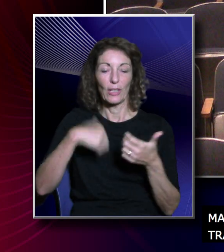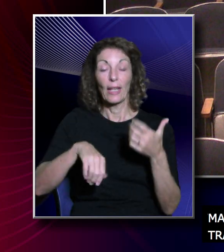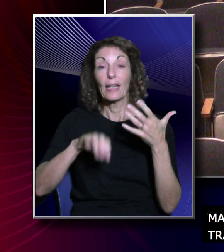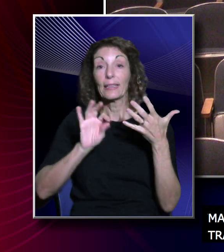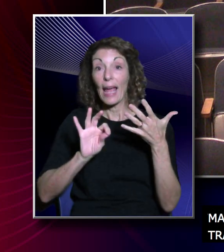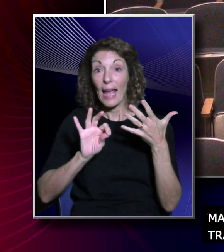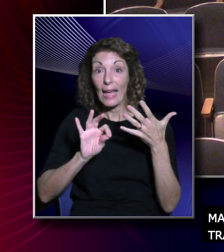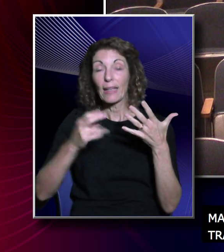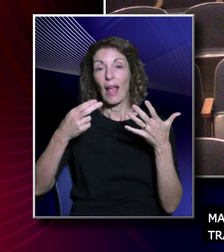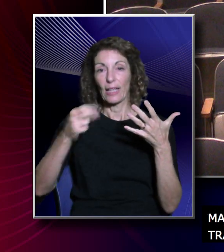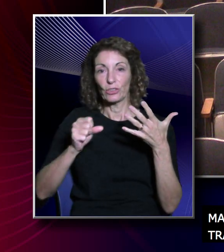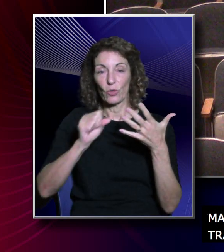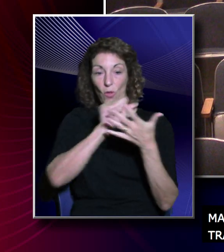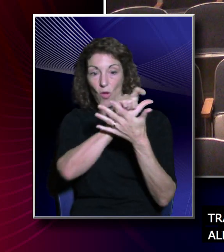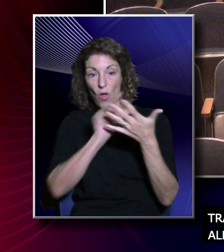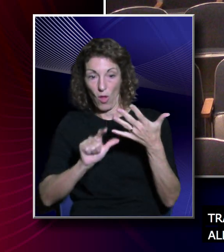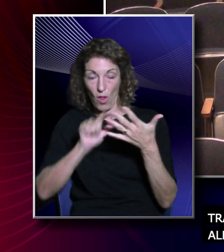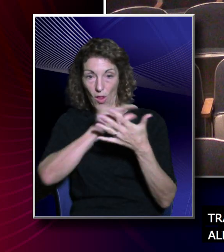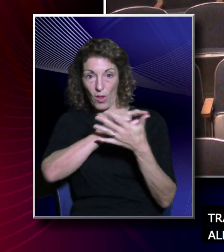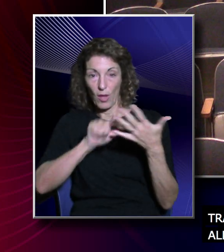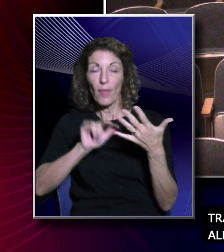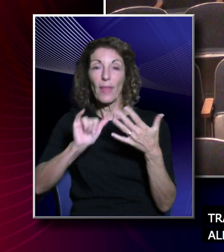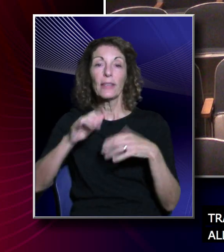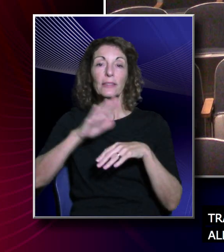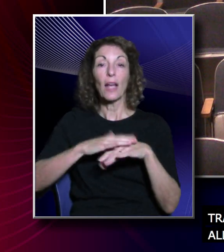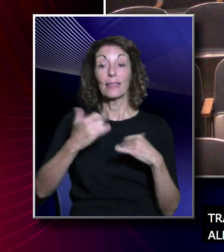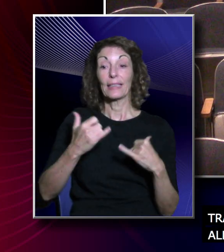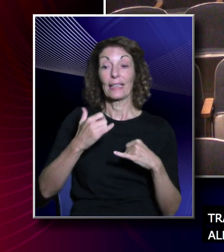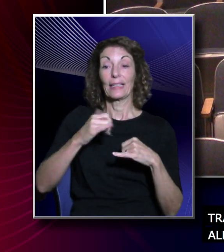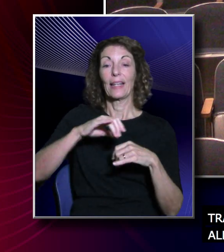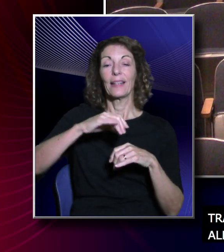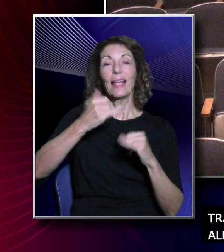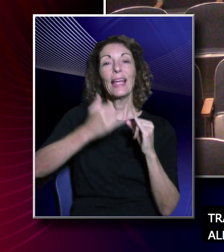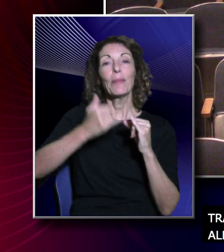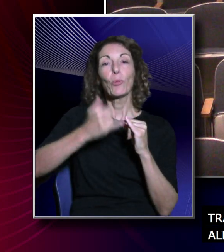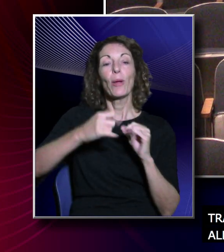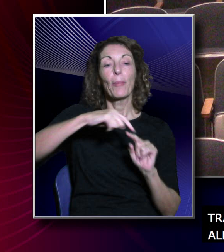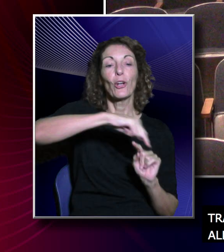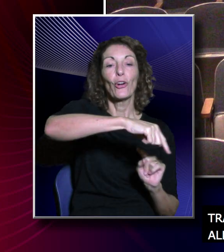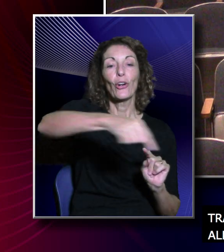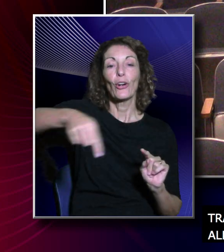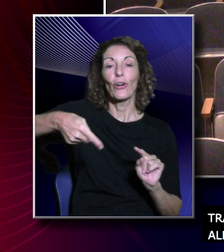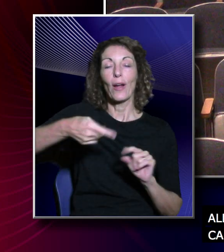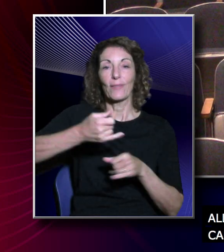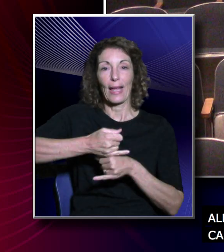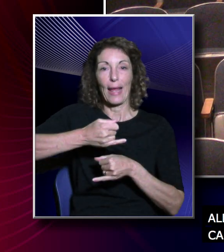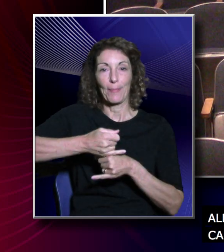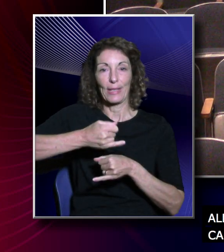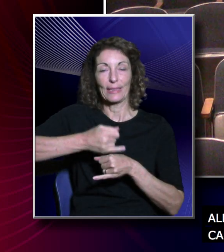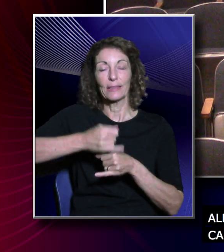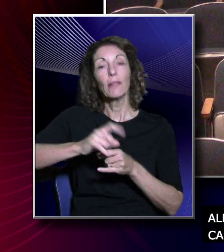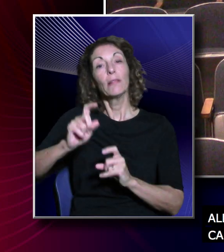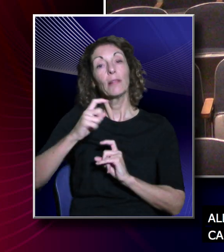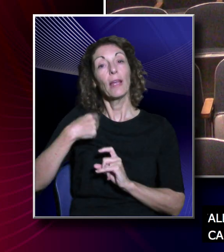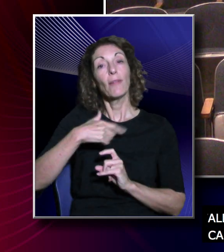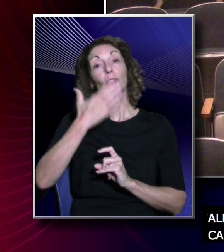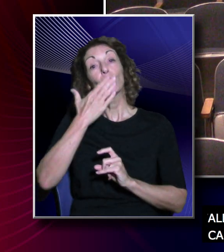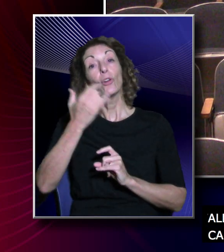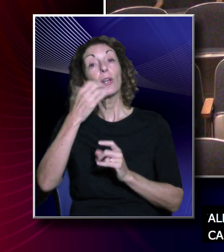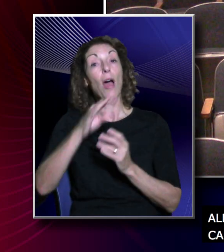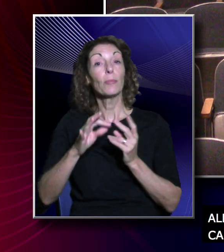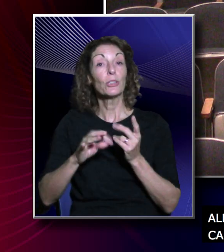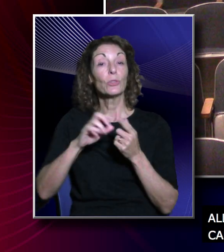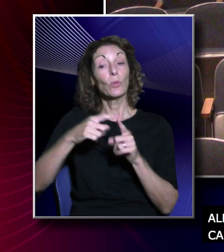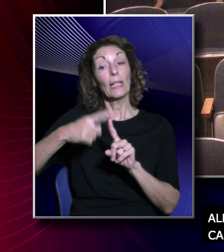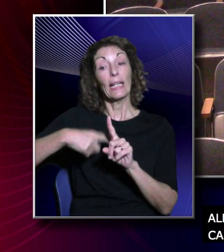school. All these are on the essentially the perimeter of the campus, giving us a good option in order to lease those out